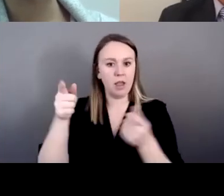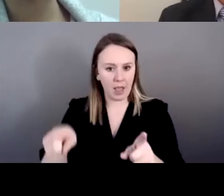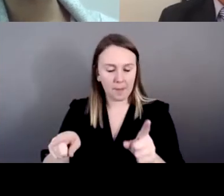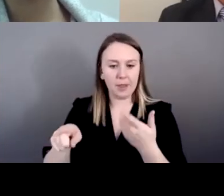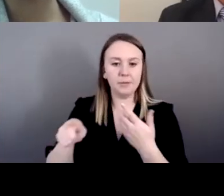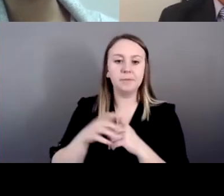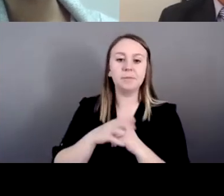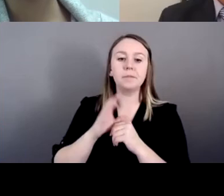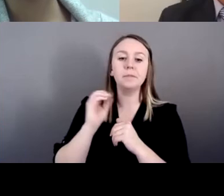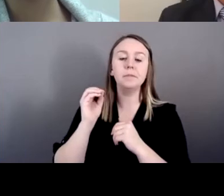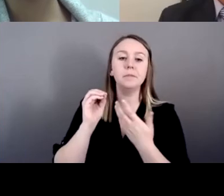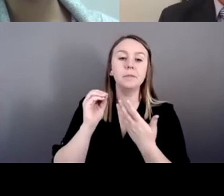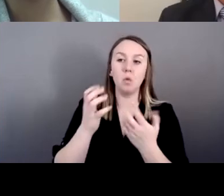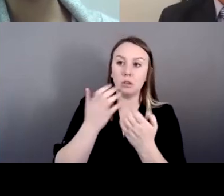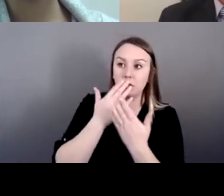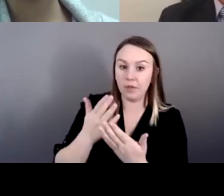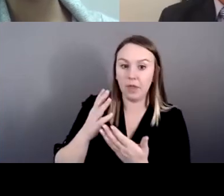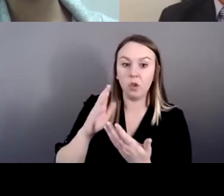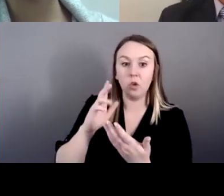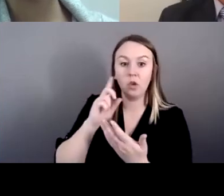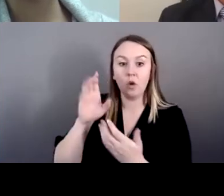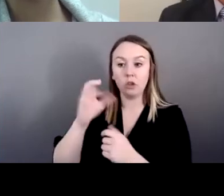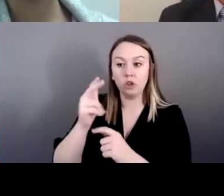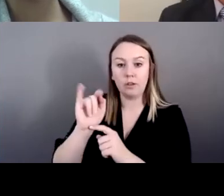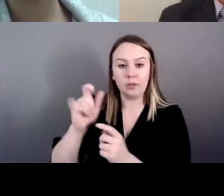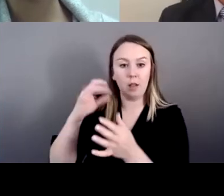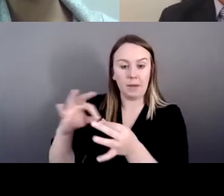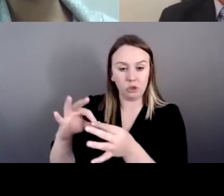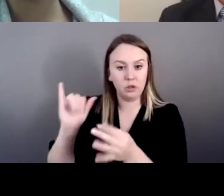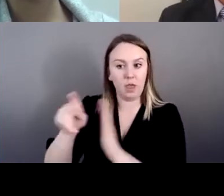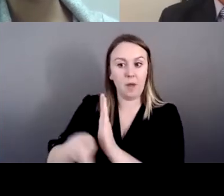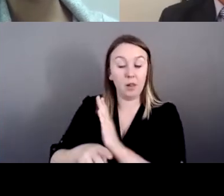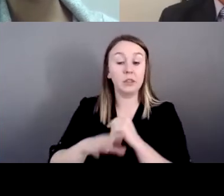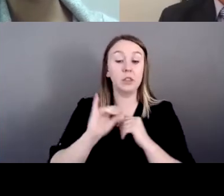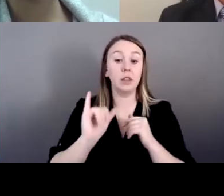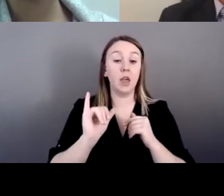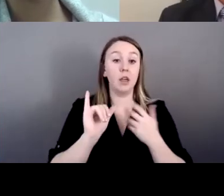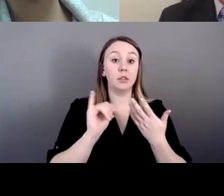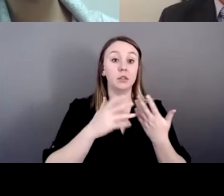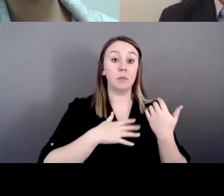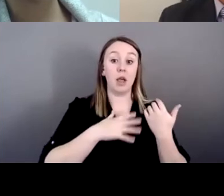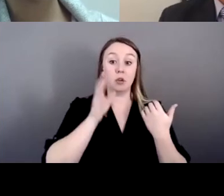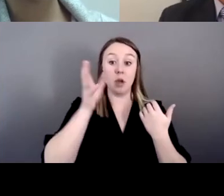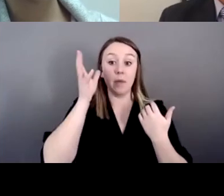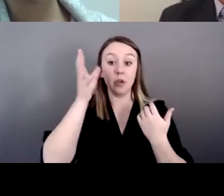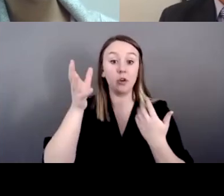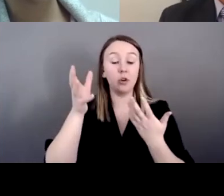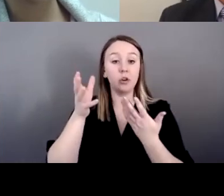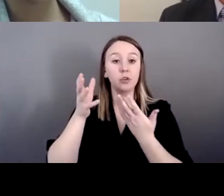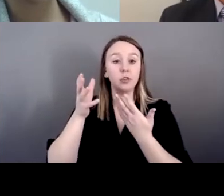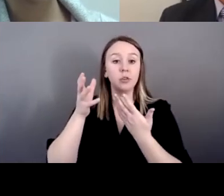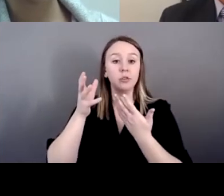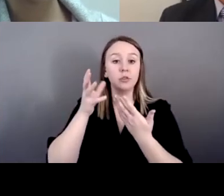was impacted by EQUA. My father was removed from her before, and she had no legal way to